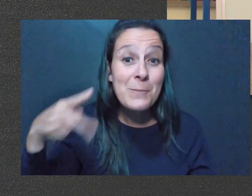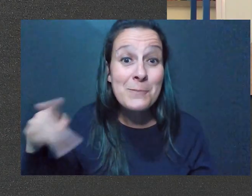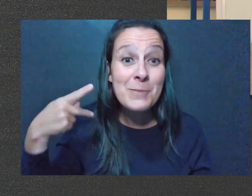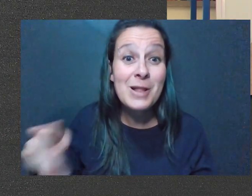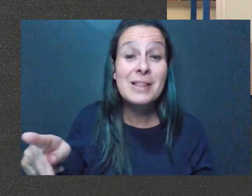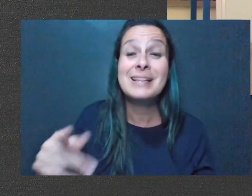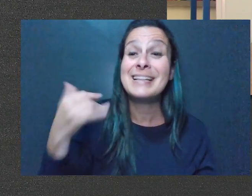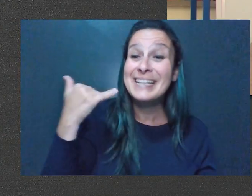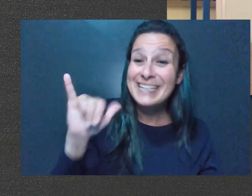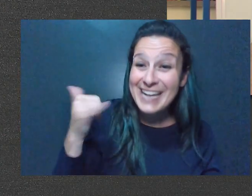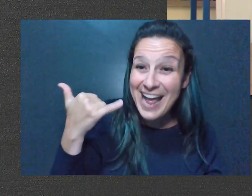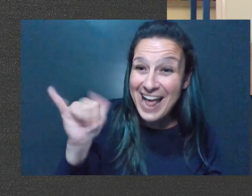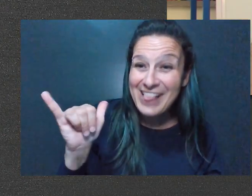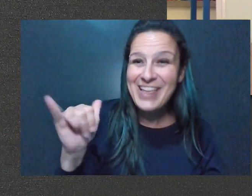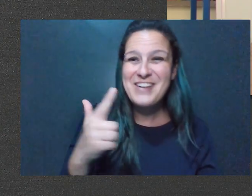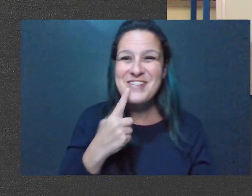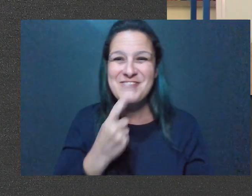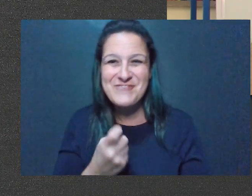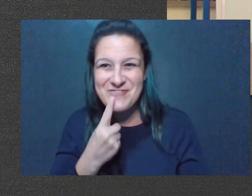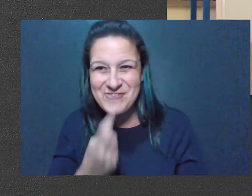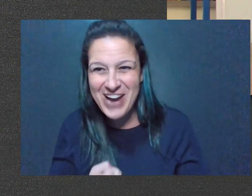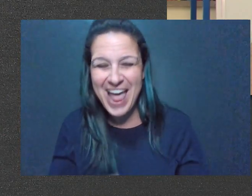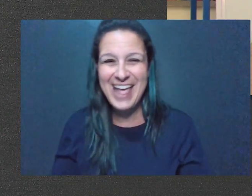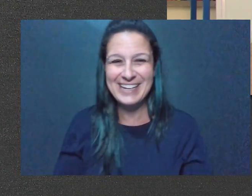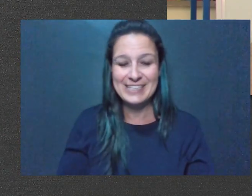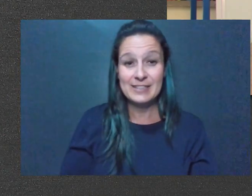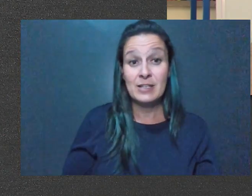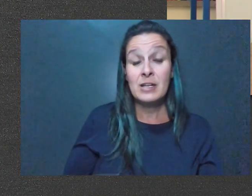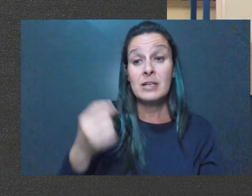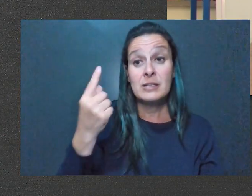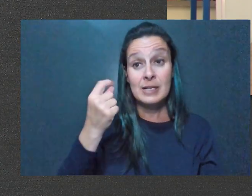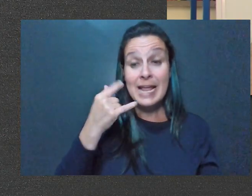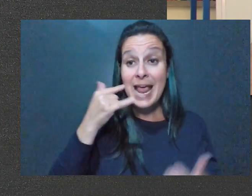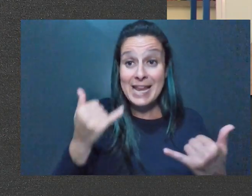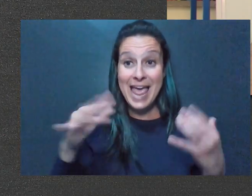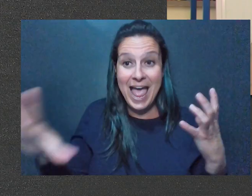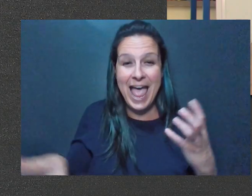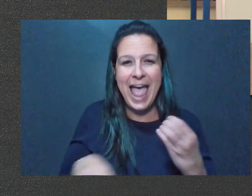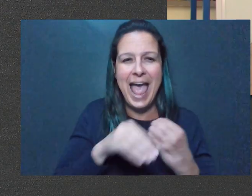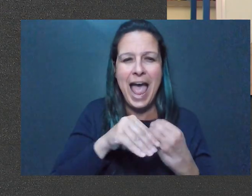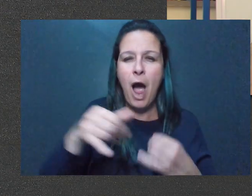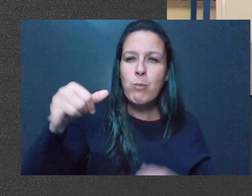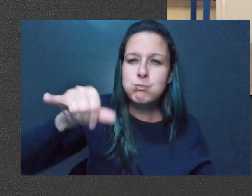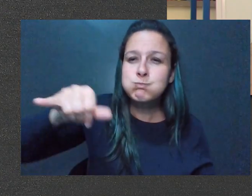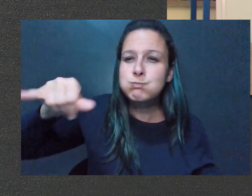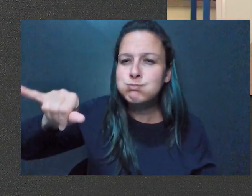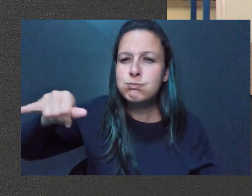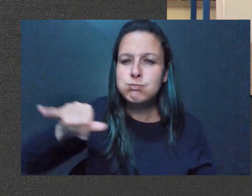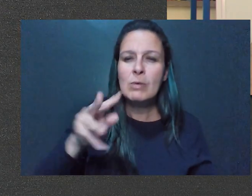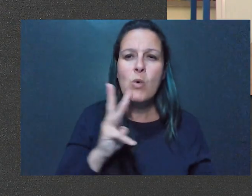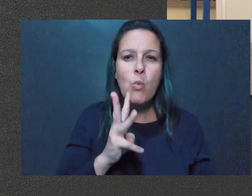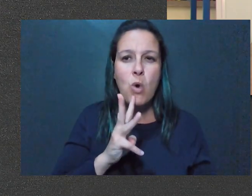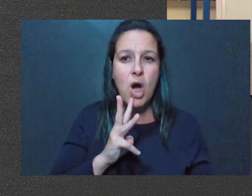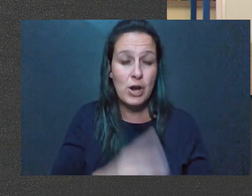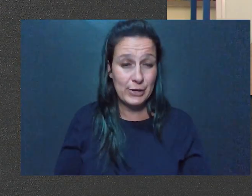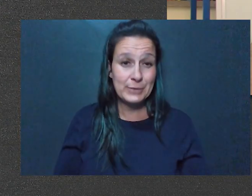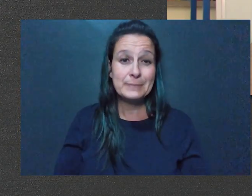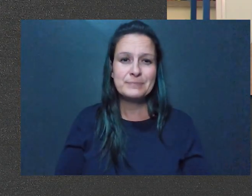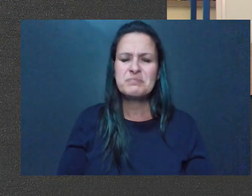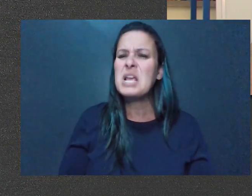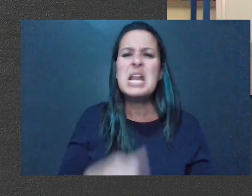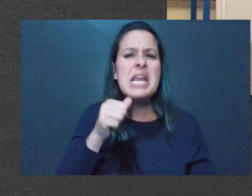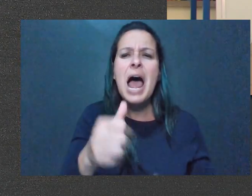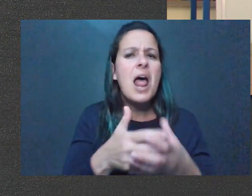purple, yellow, and red. But I'm gonna add a little bit of water to them. Doesn't